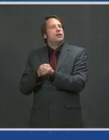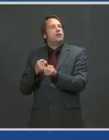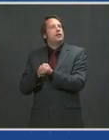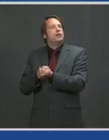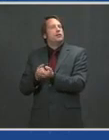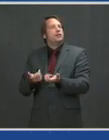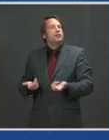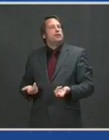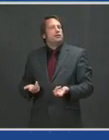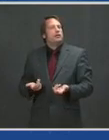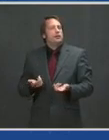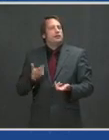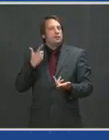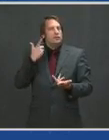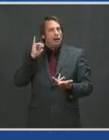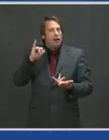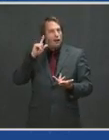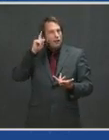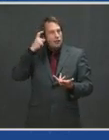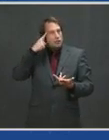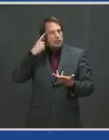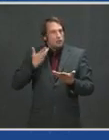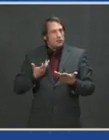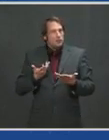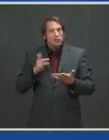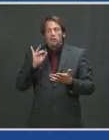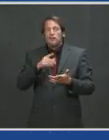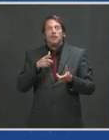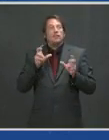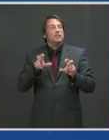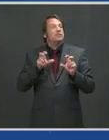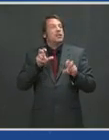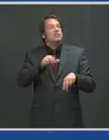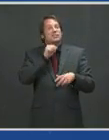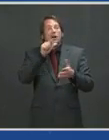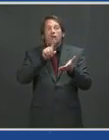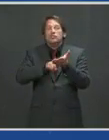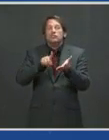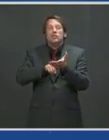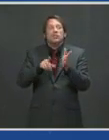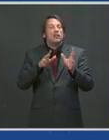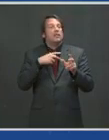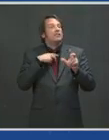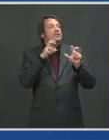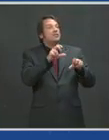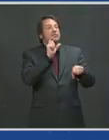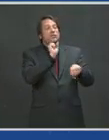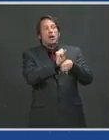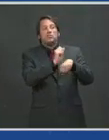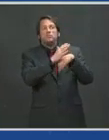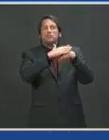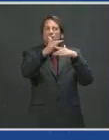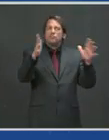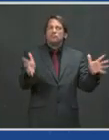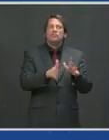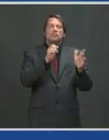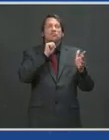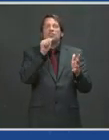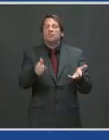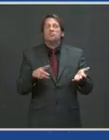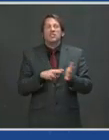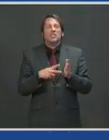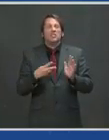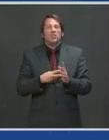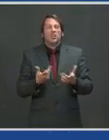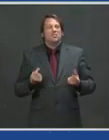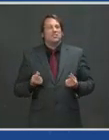When we stop investing in research, we stop investing in the jobs of the future, and we give up leading the world.